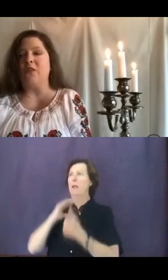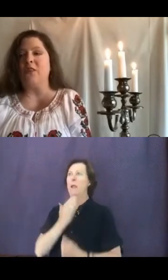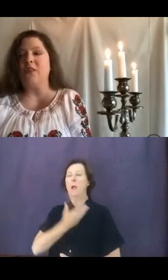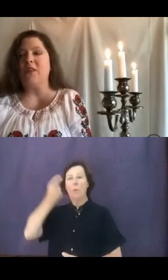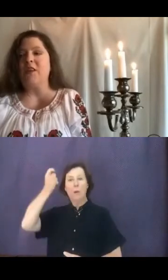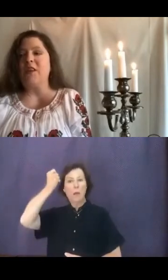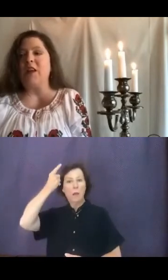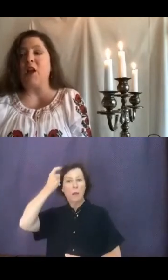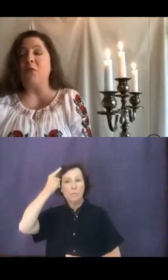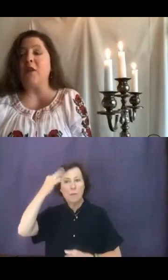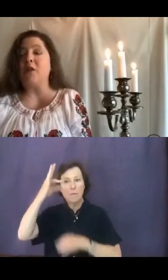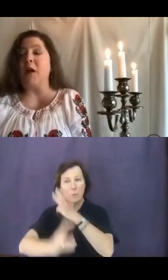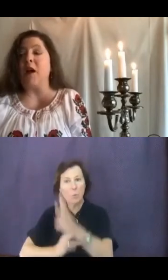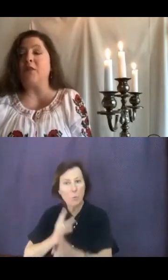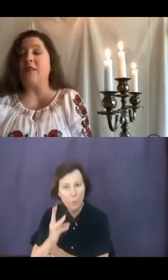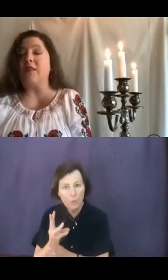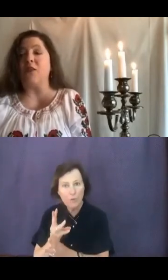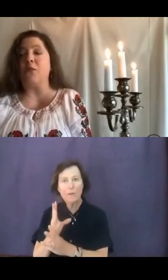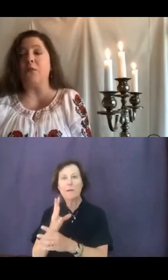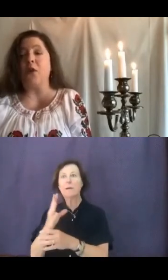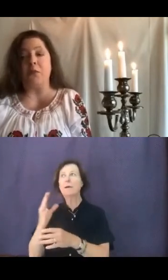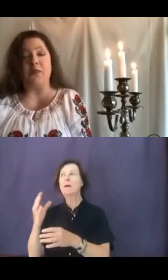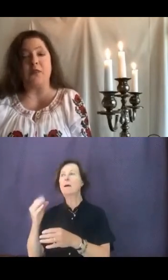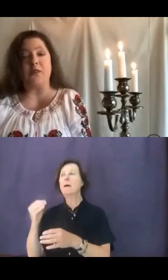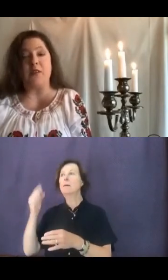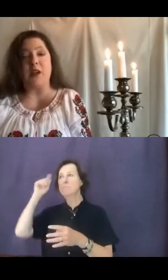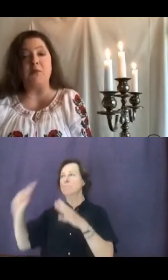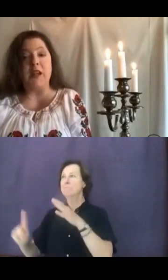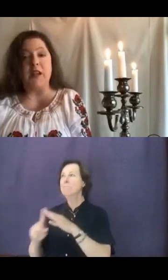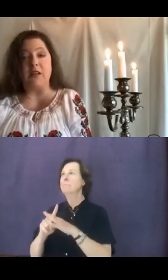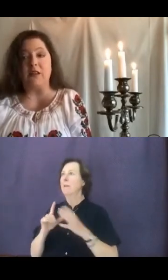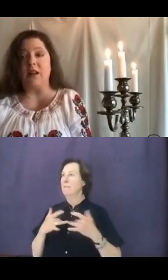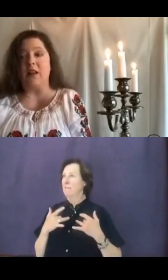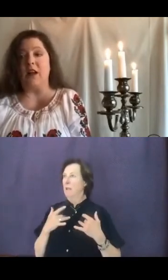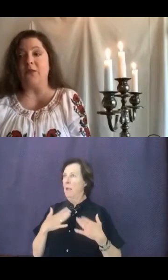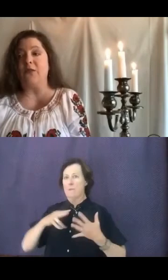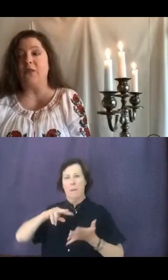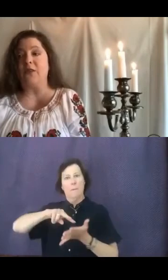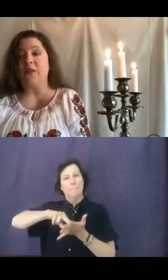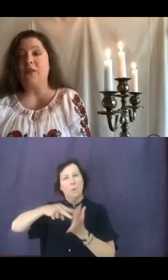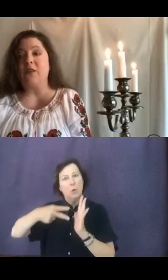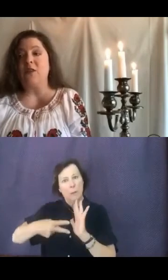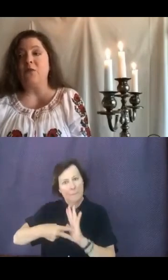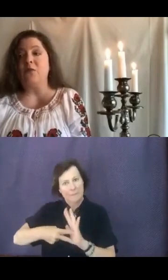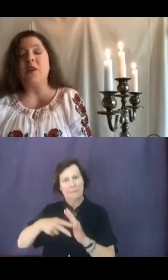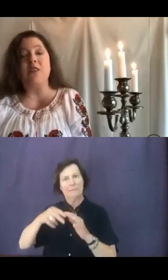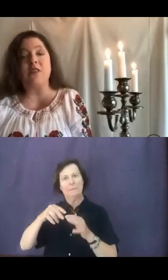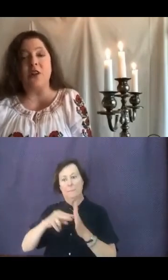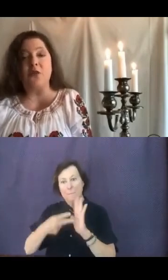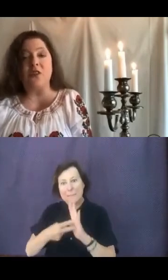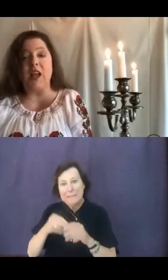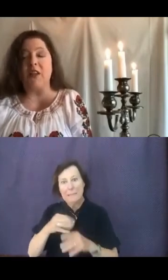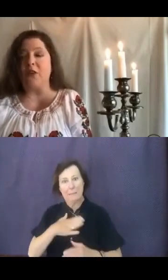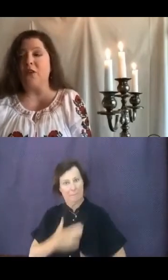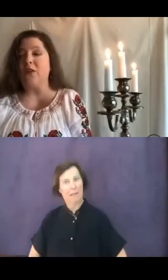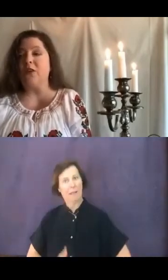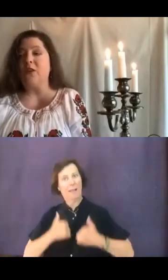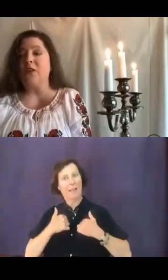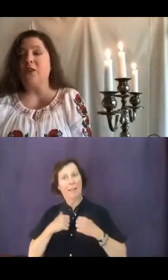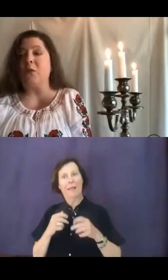world and brings about a sense of purpose and meaning in life. Brings us closer